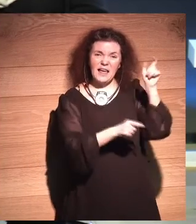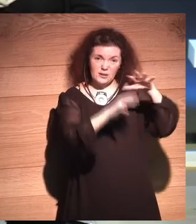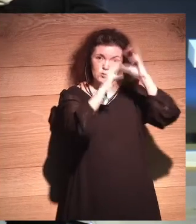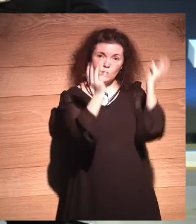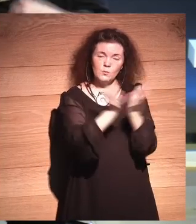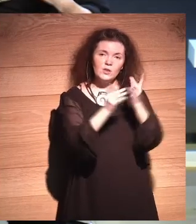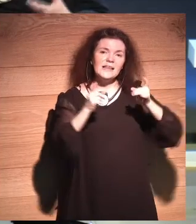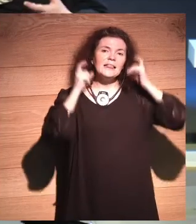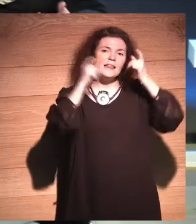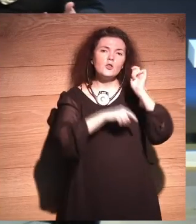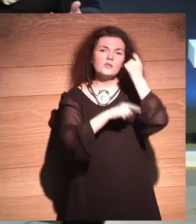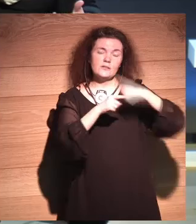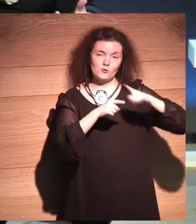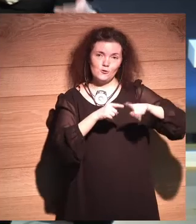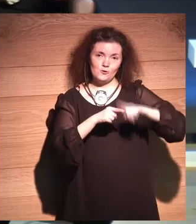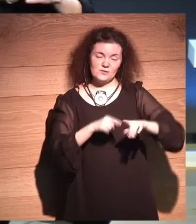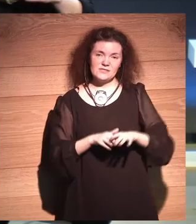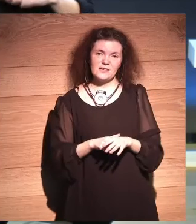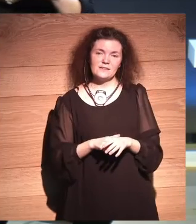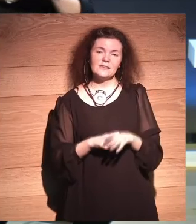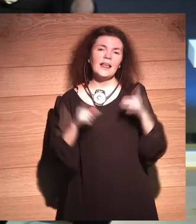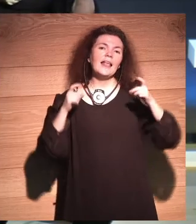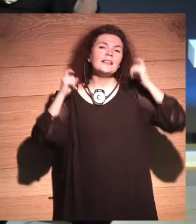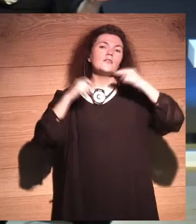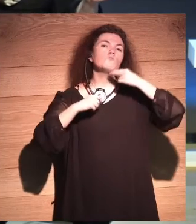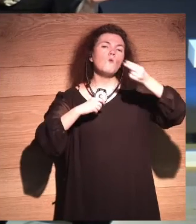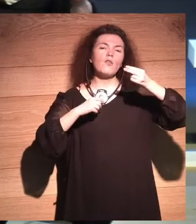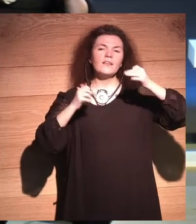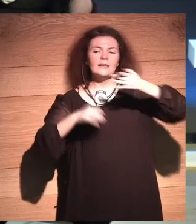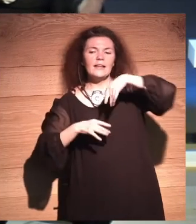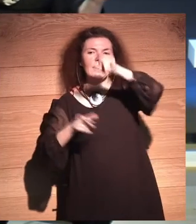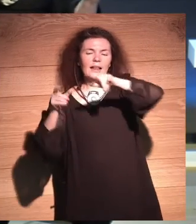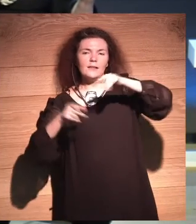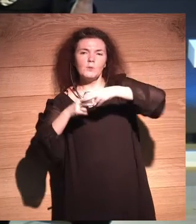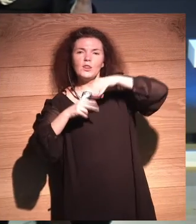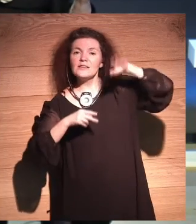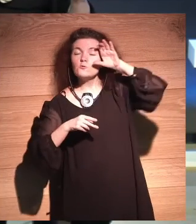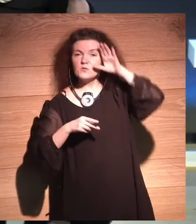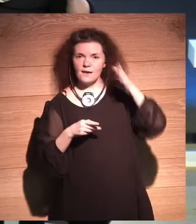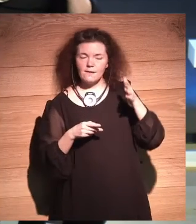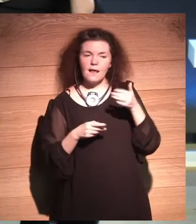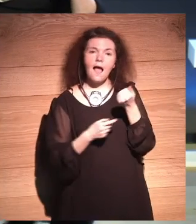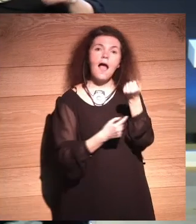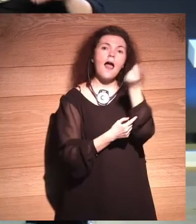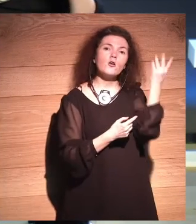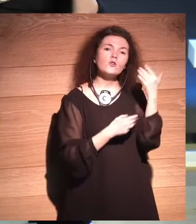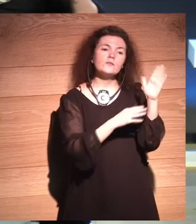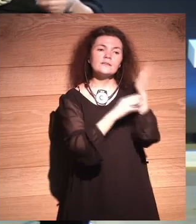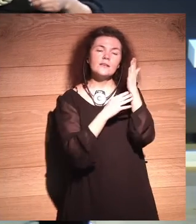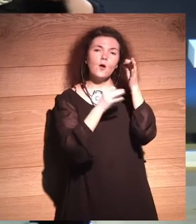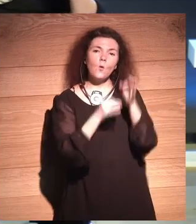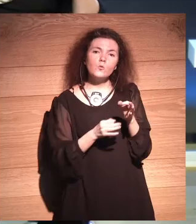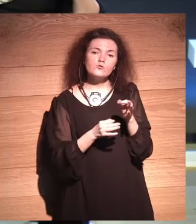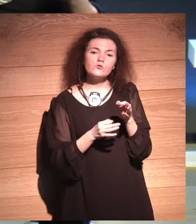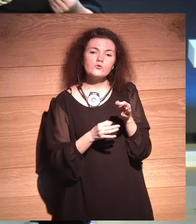of it works. Some of it teaches us exactly what we should not do and what we should not try. But there is some